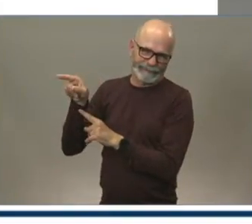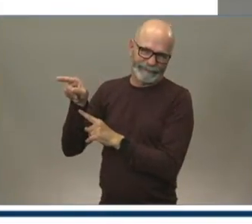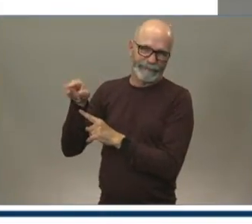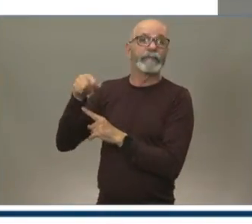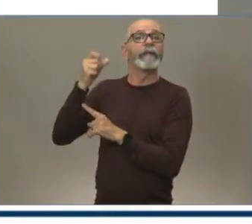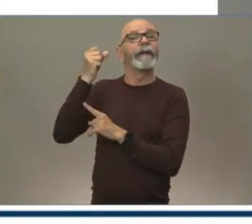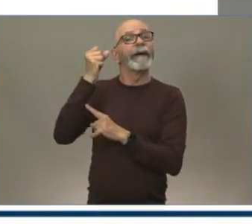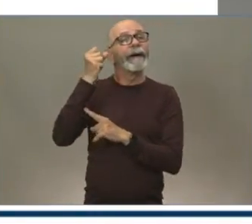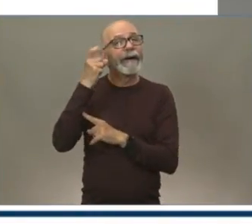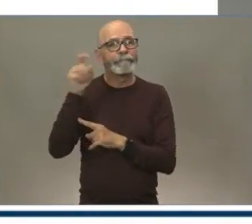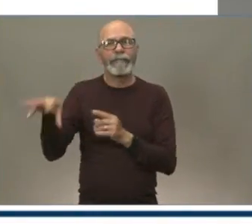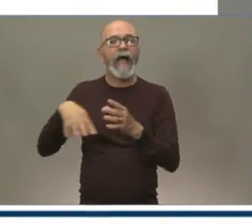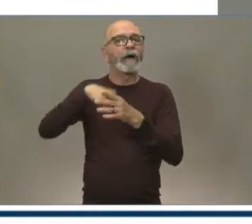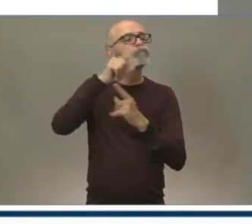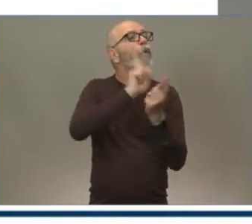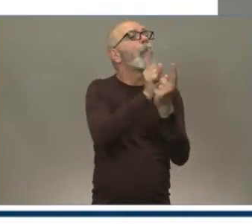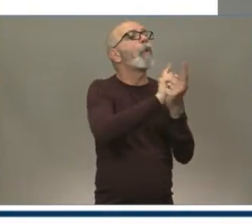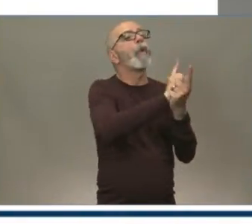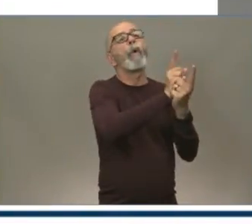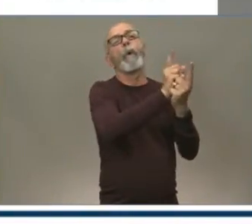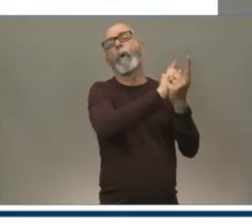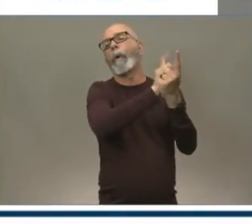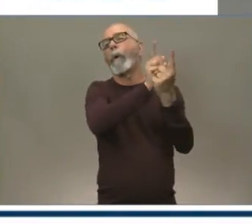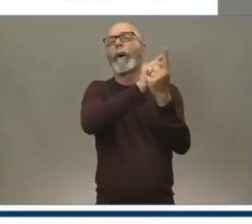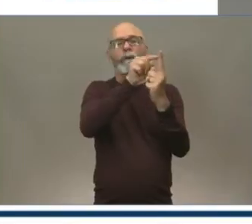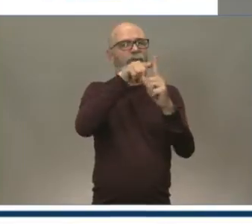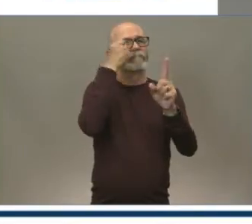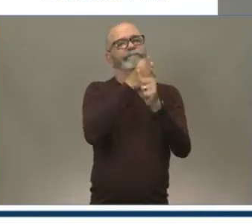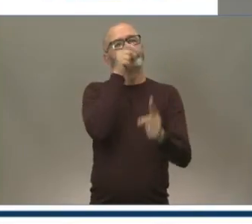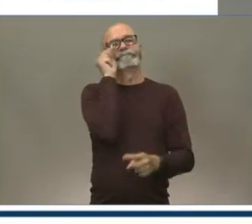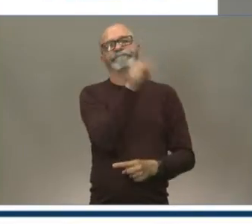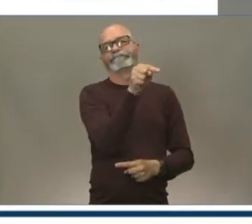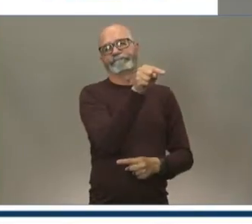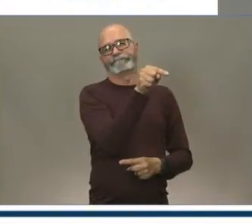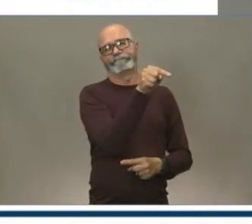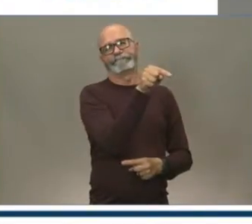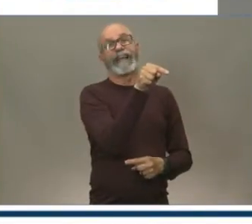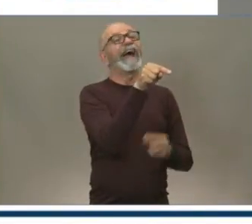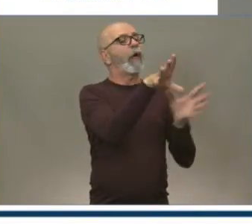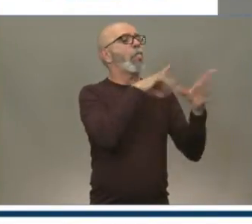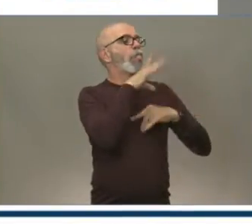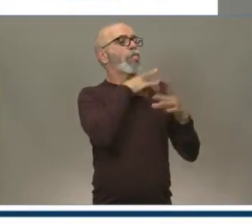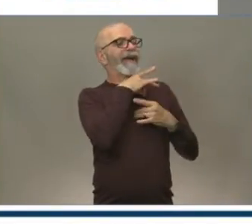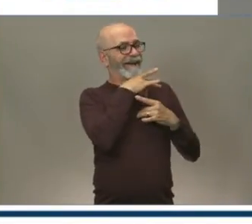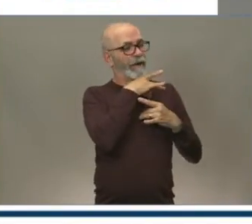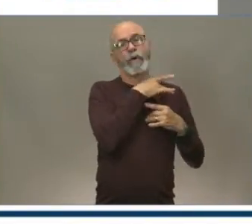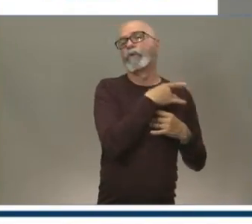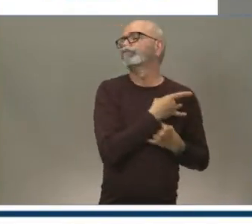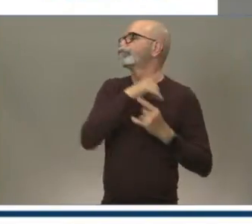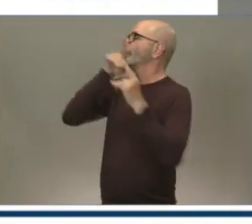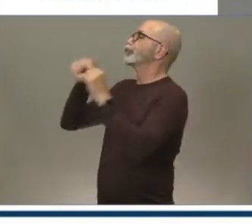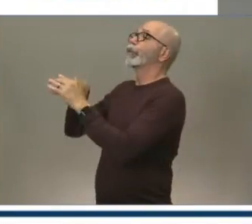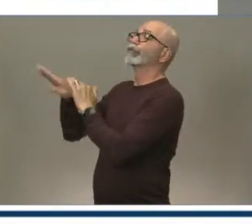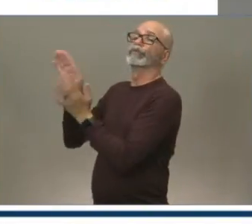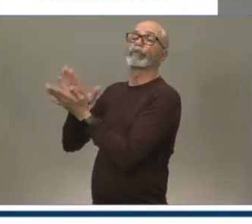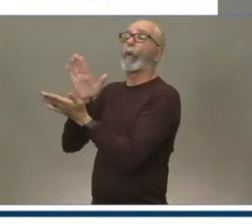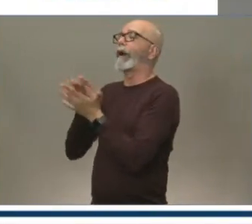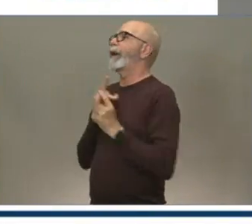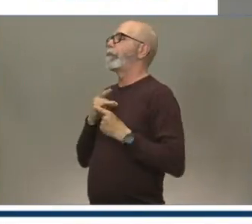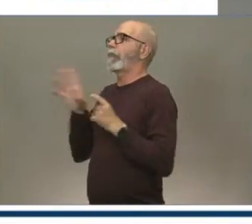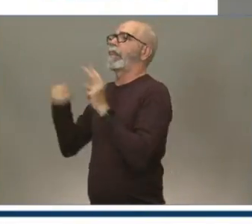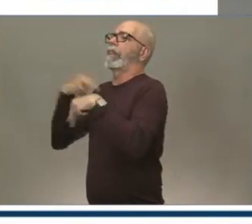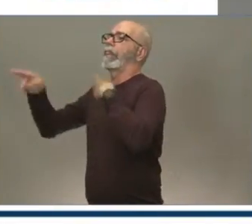activity out in the community, it just so happens that people are exposed and become infected out in their community, and now then they have to be in